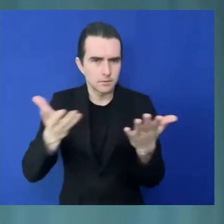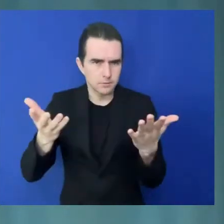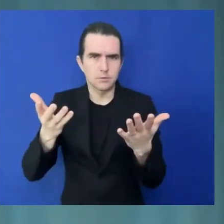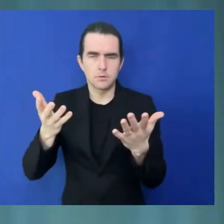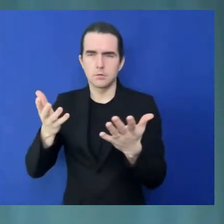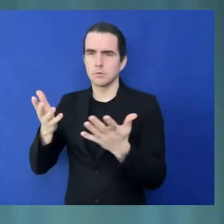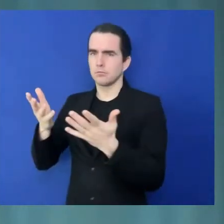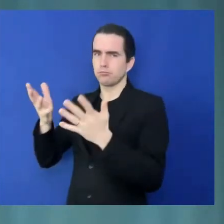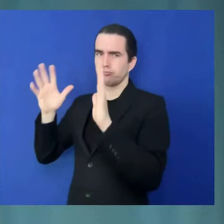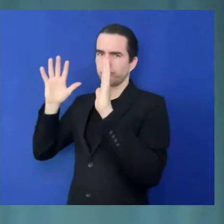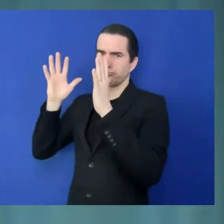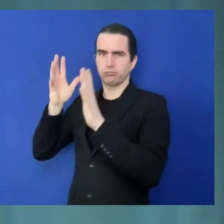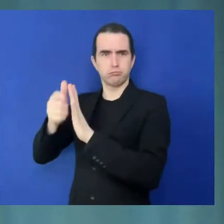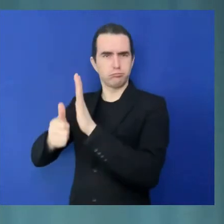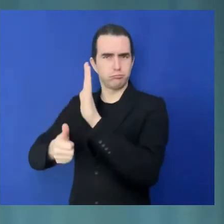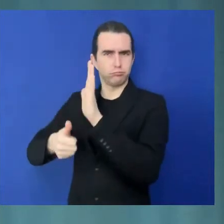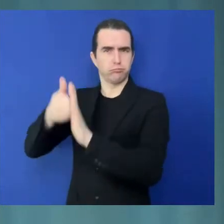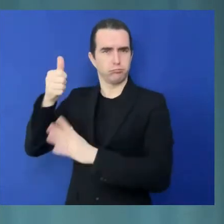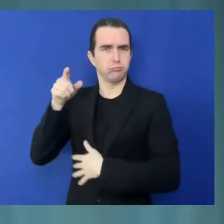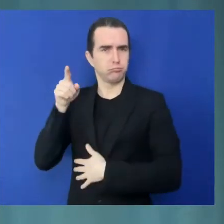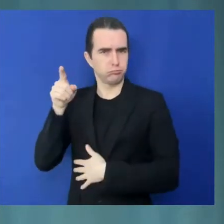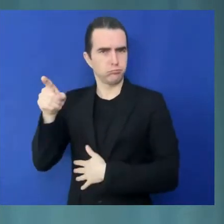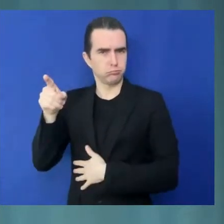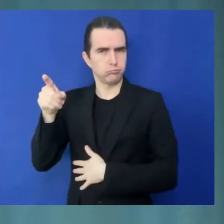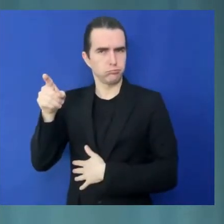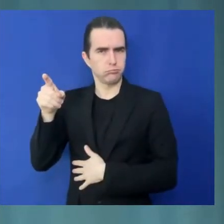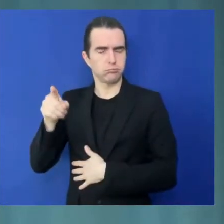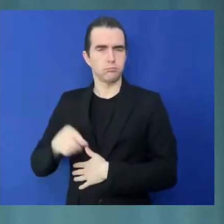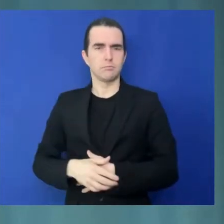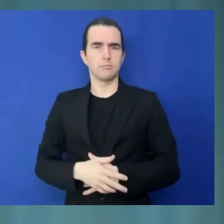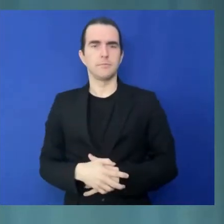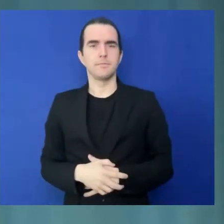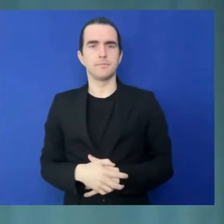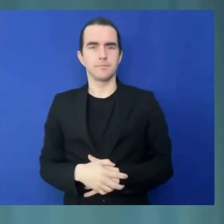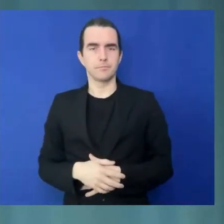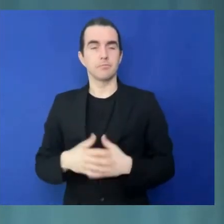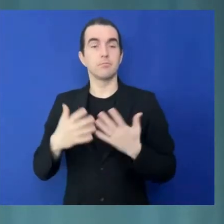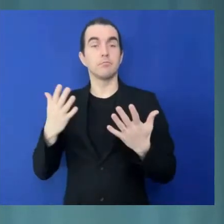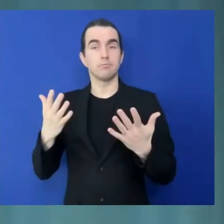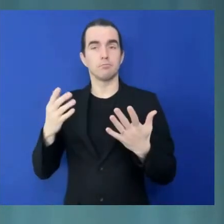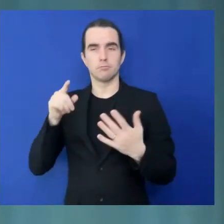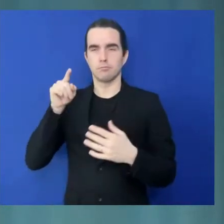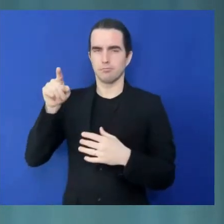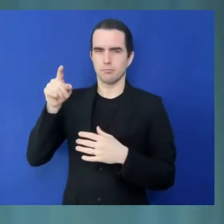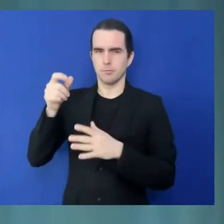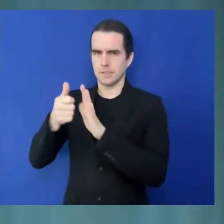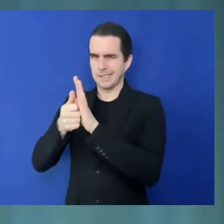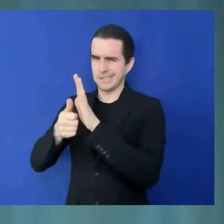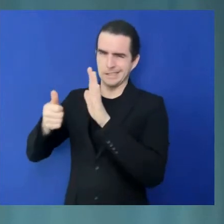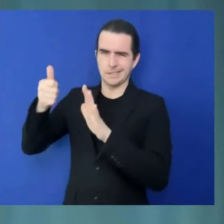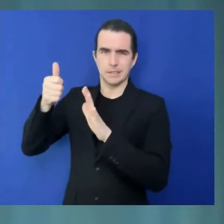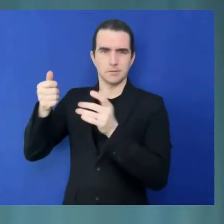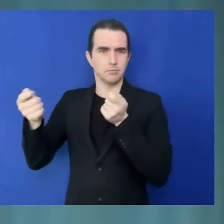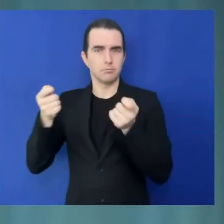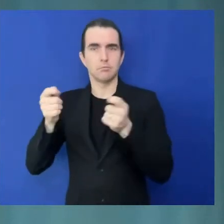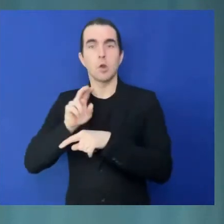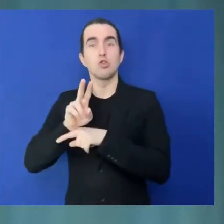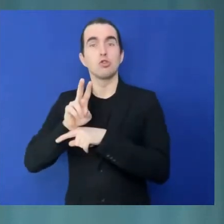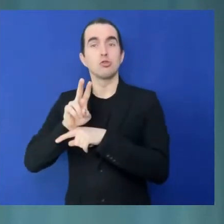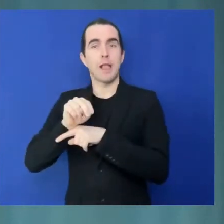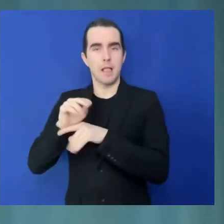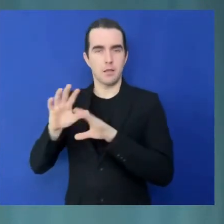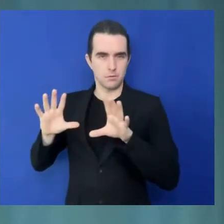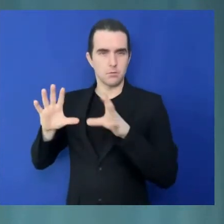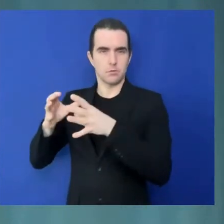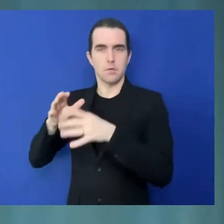Vienna. As always, none of this would have been possible without an excellent working